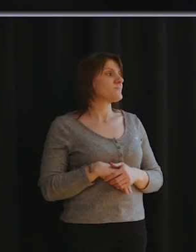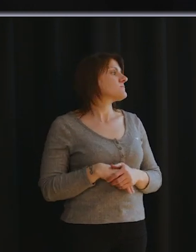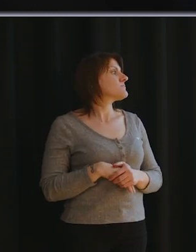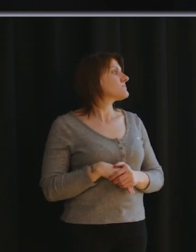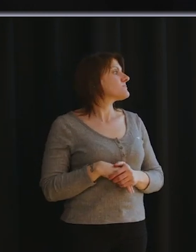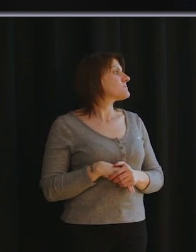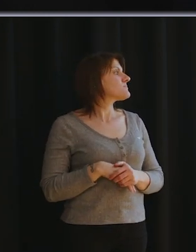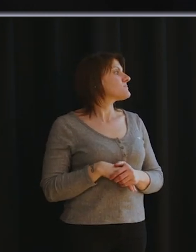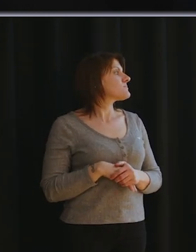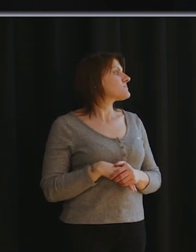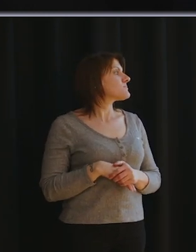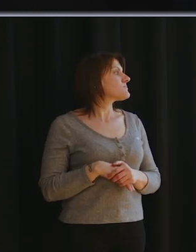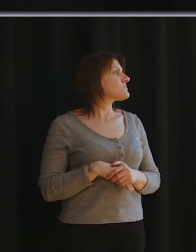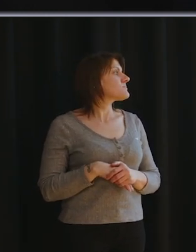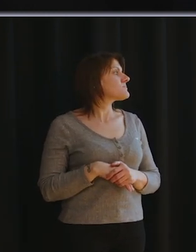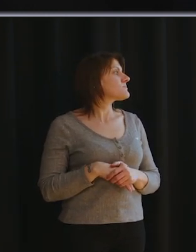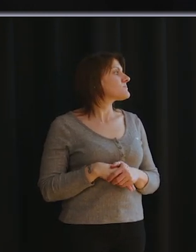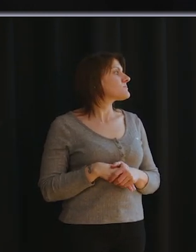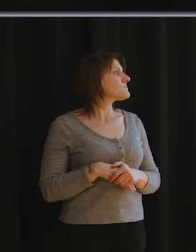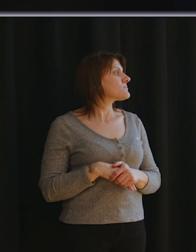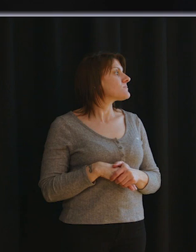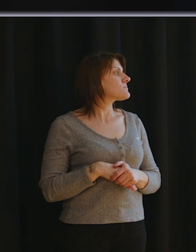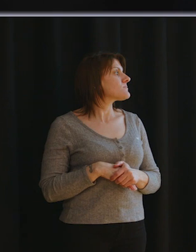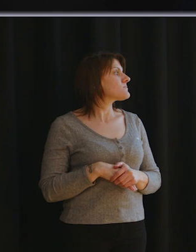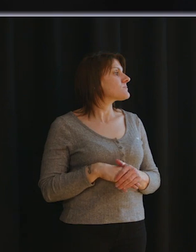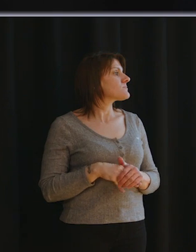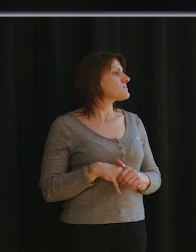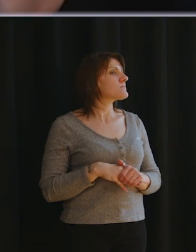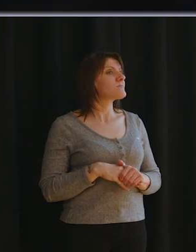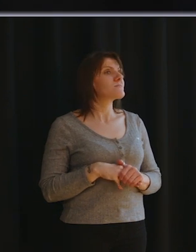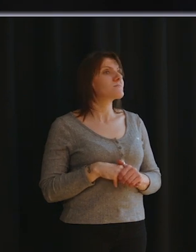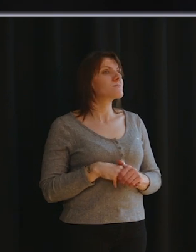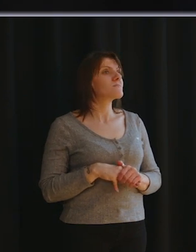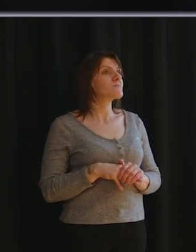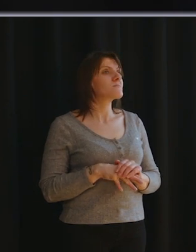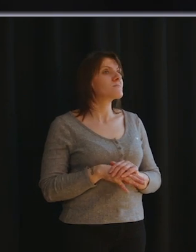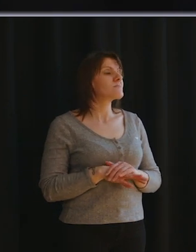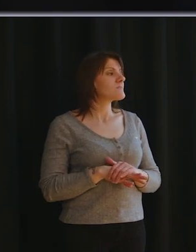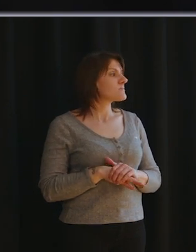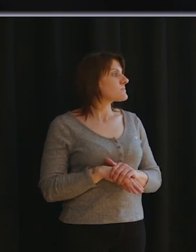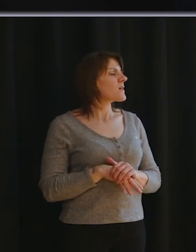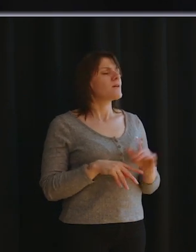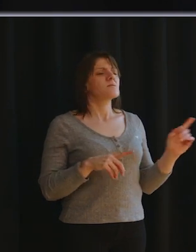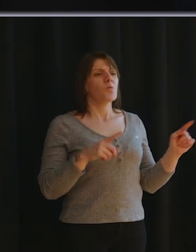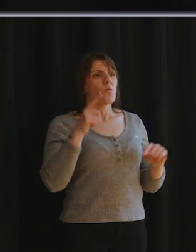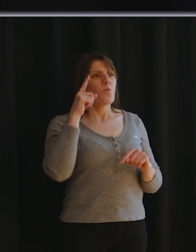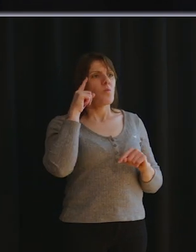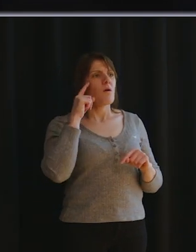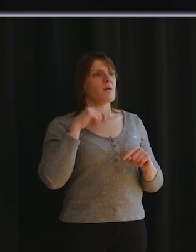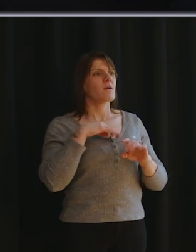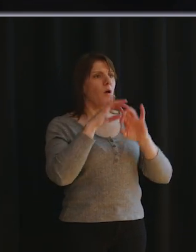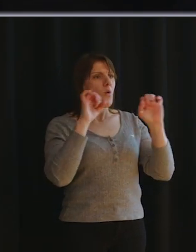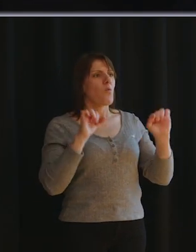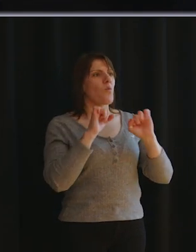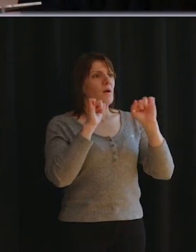what, there's about 7 minutes, and I know that somebody's starting at 1. I'll wait around outside here for a little while if anybody wants to